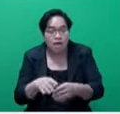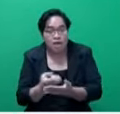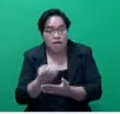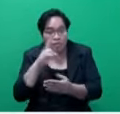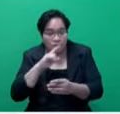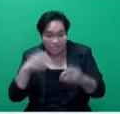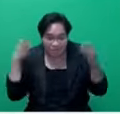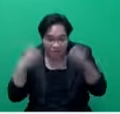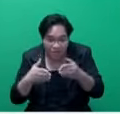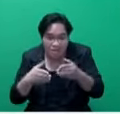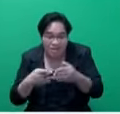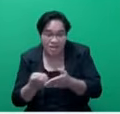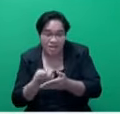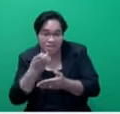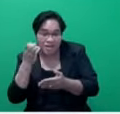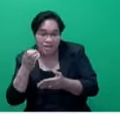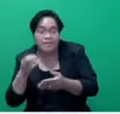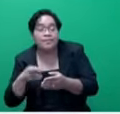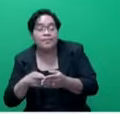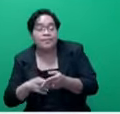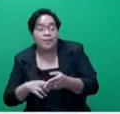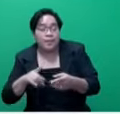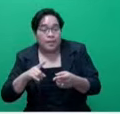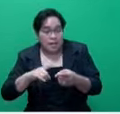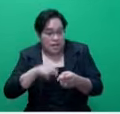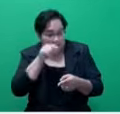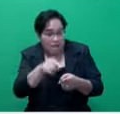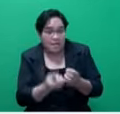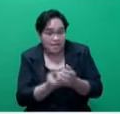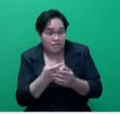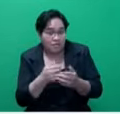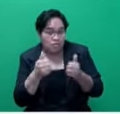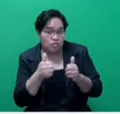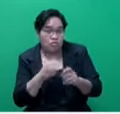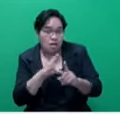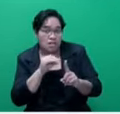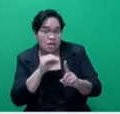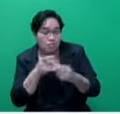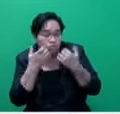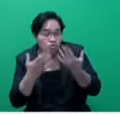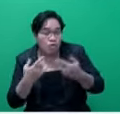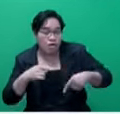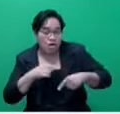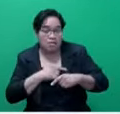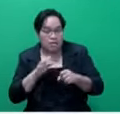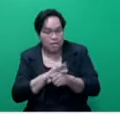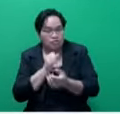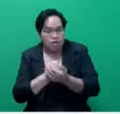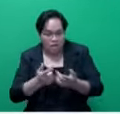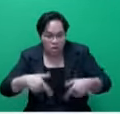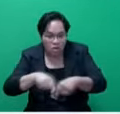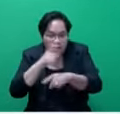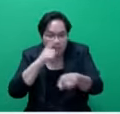and resilience, the Savu Blue Town initiative is a powerful, replicable model to ensure local communities